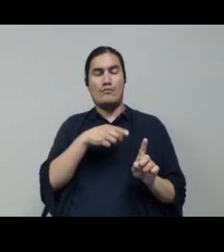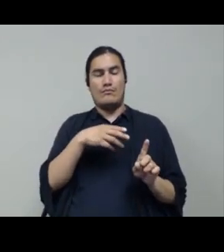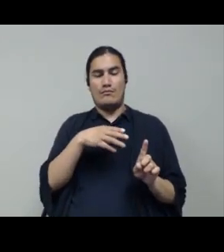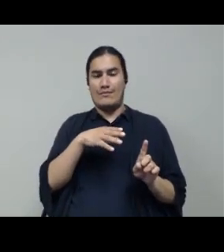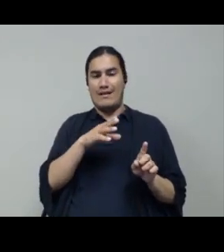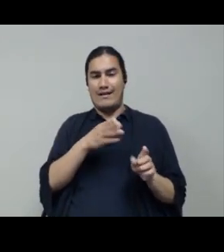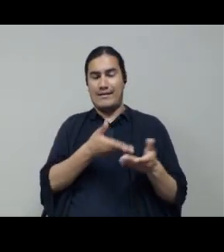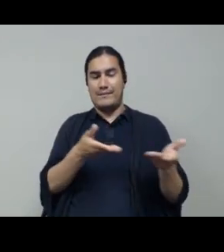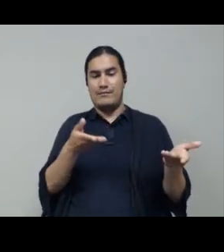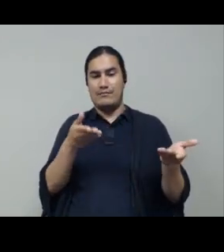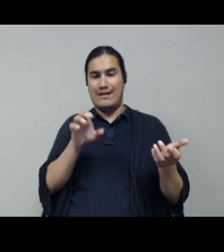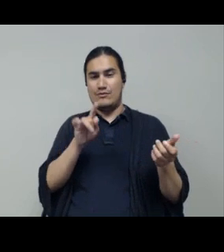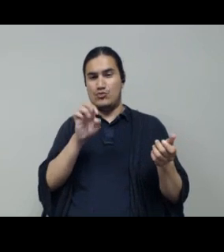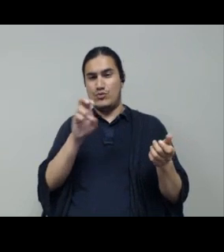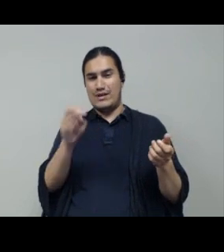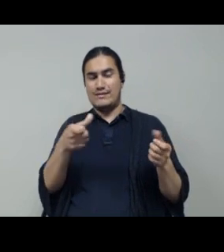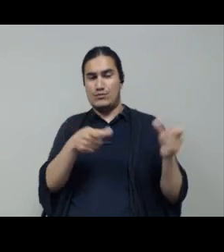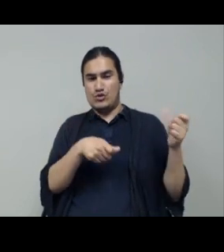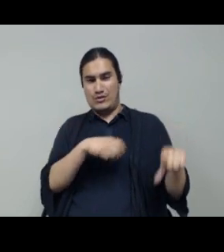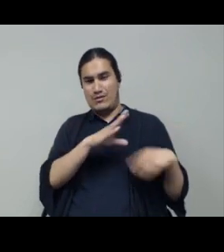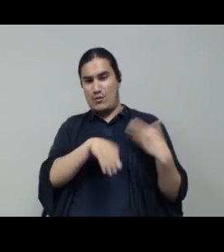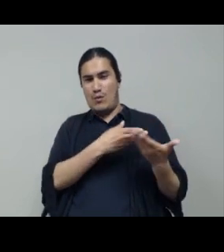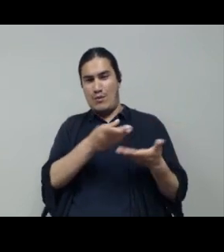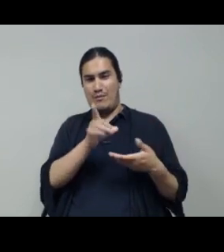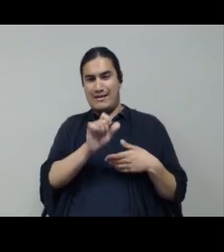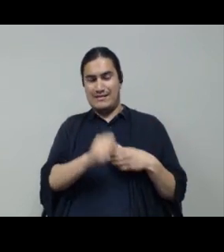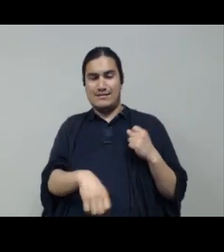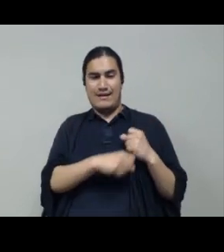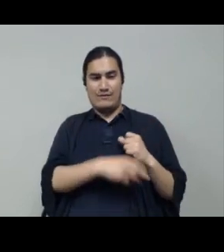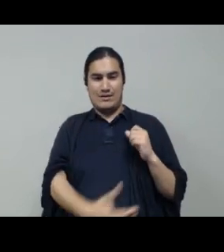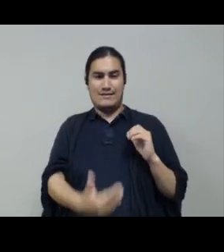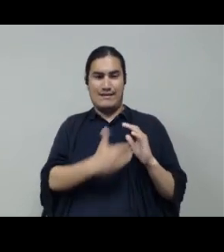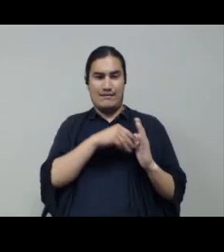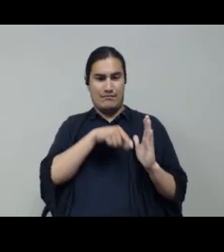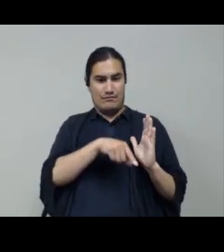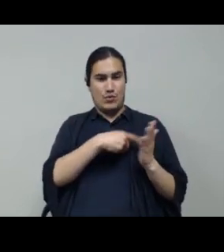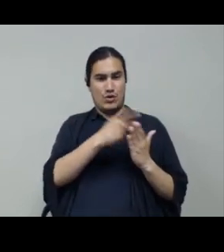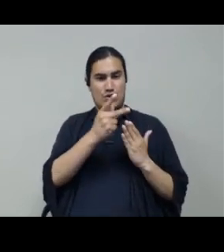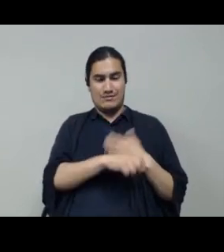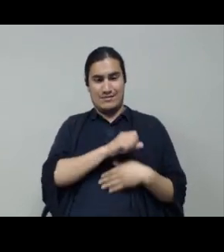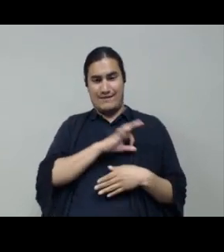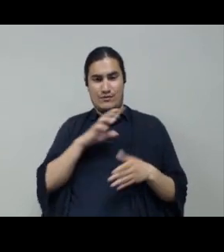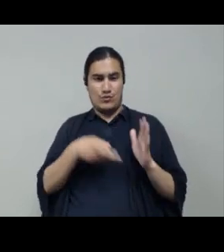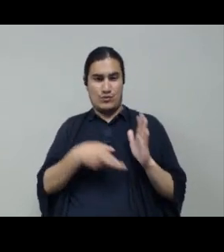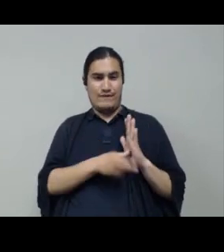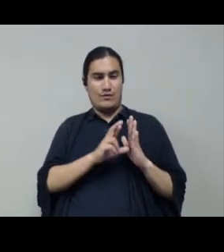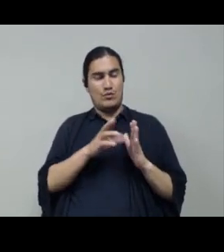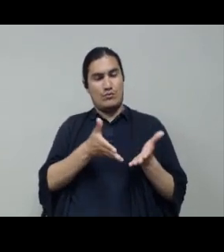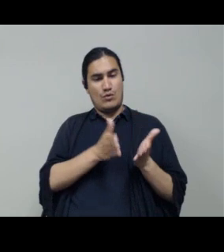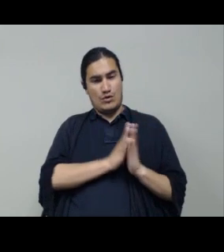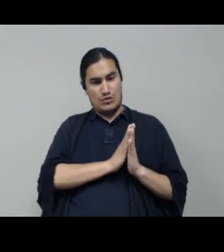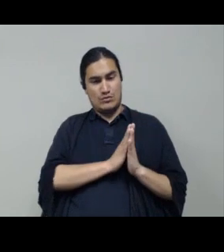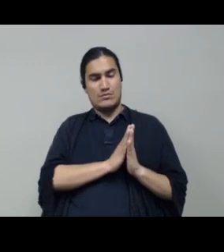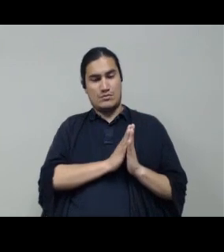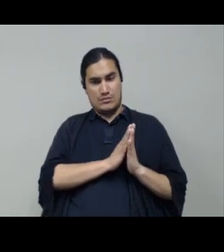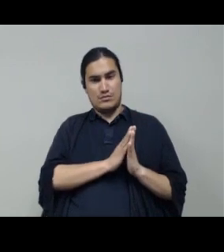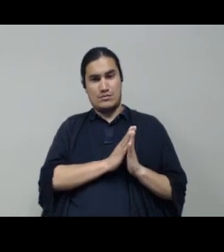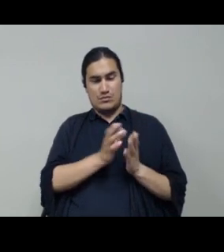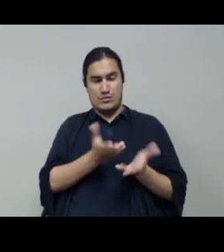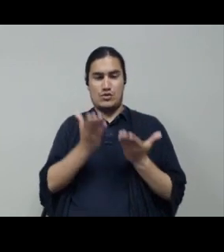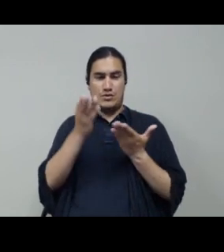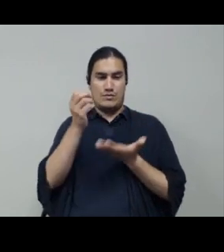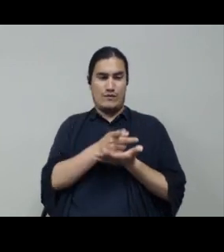reasons, Caltrans has decided to reject all bids and re-advertise the project. Staff has reviewed the project and the request and recommends approval for